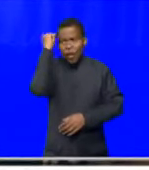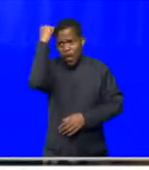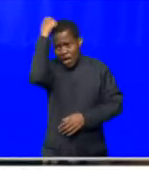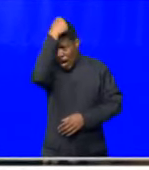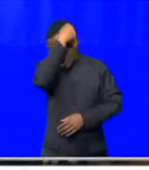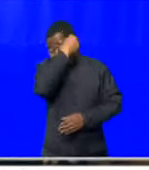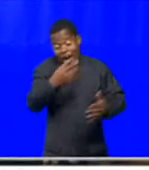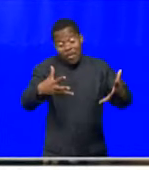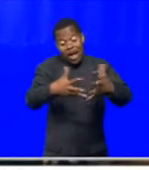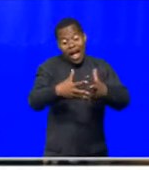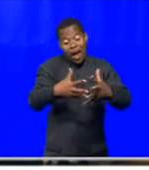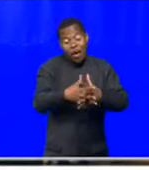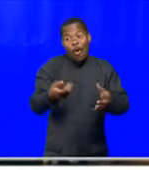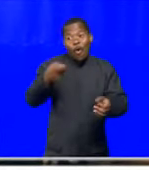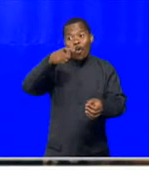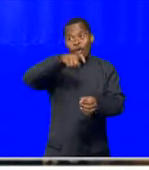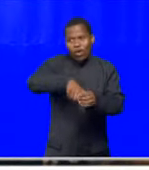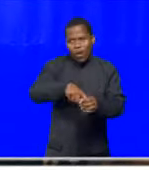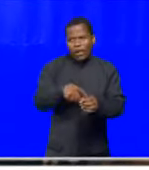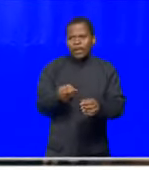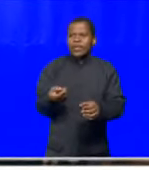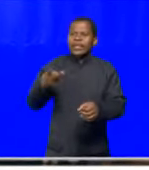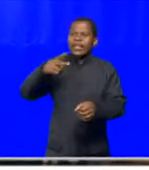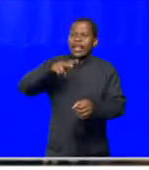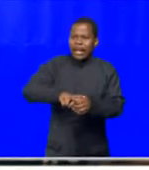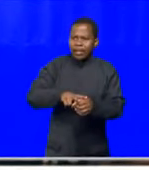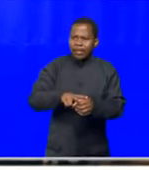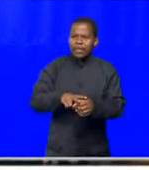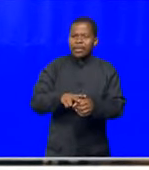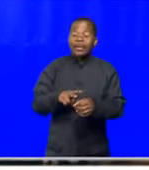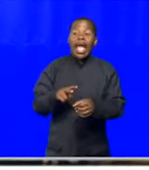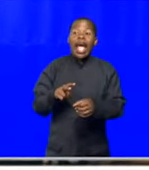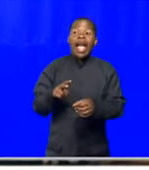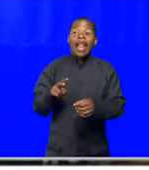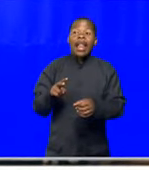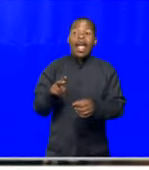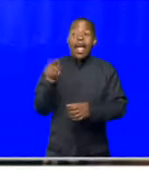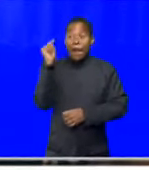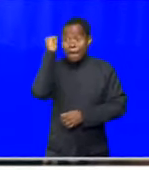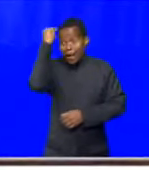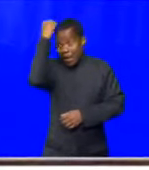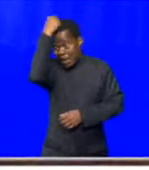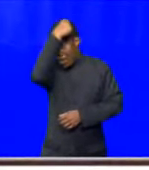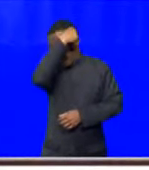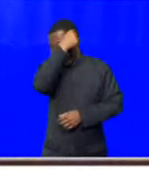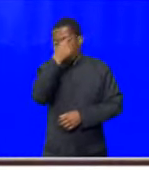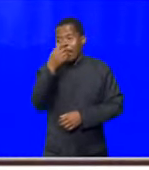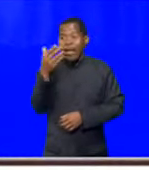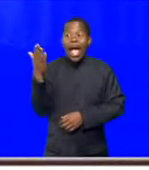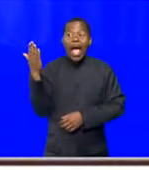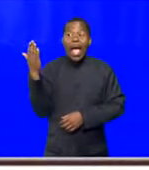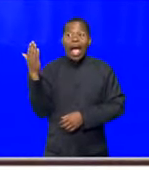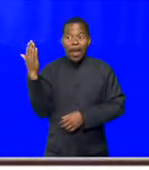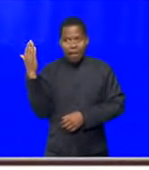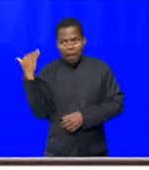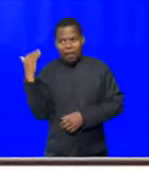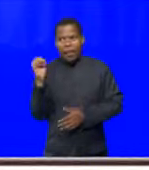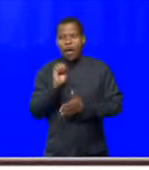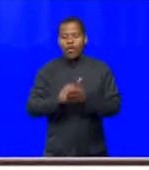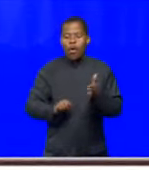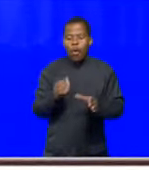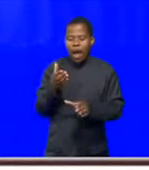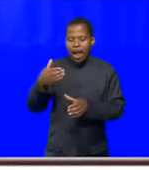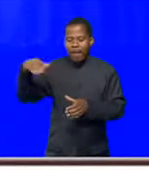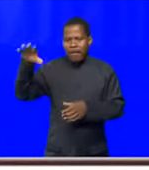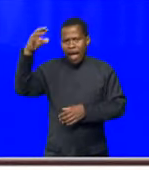III during the meeting as he came back late from his visit in Lesotho. The Prime Minister says the